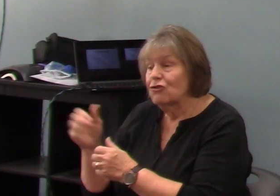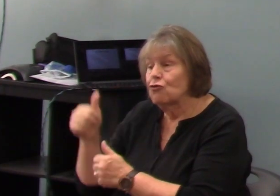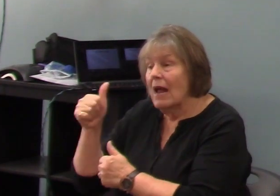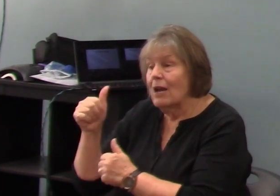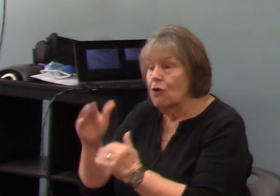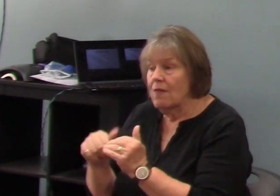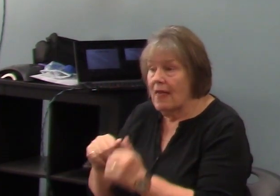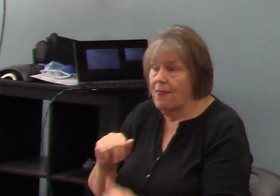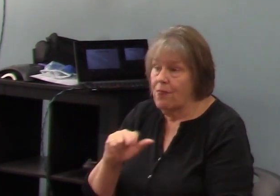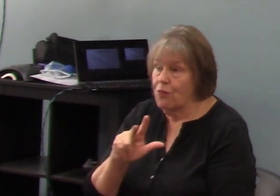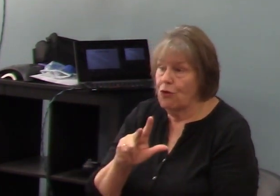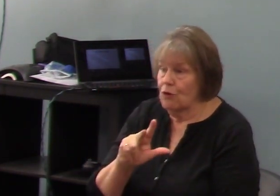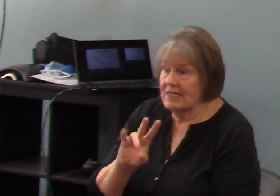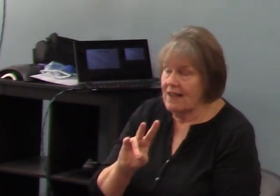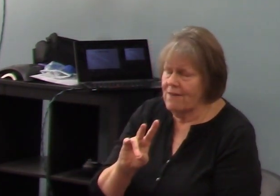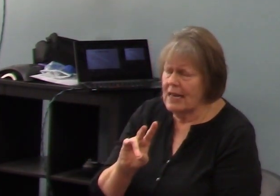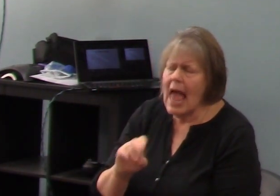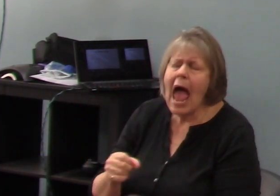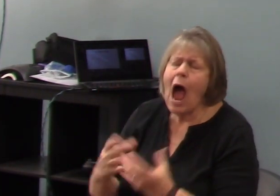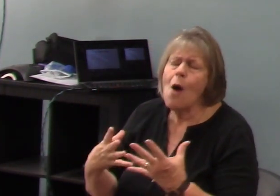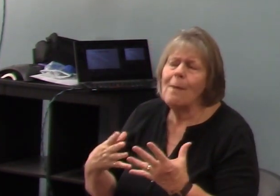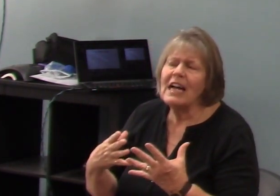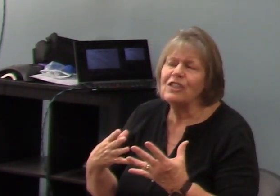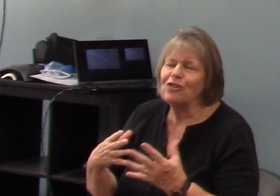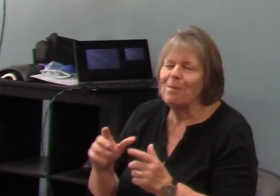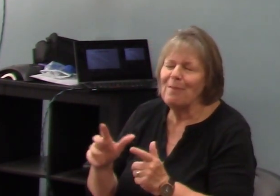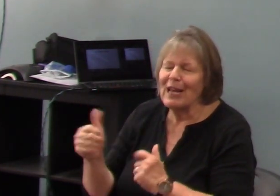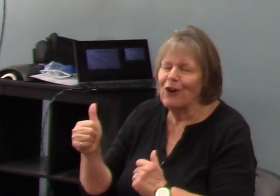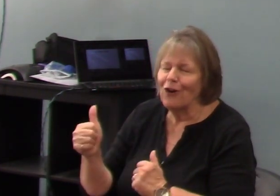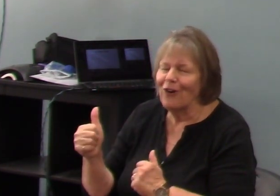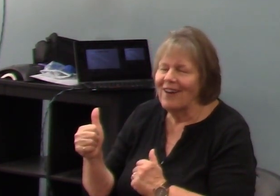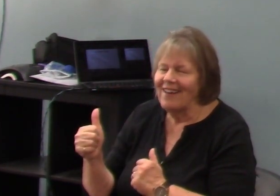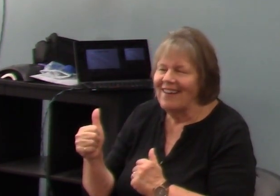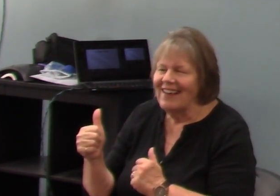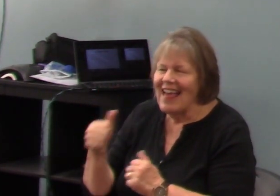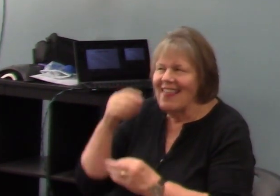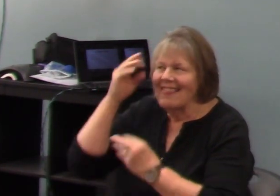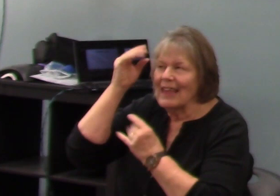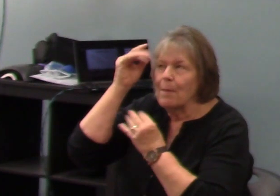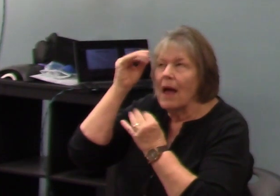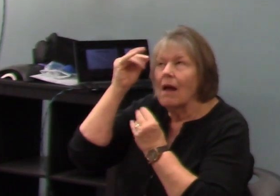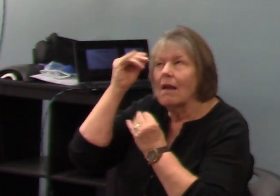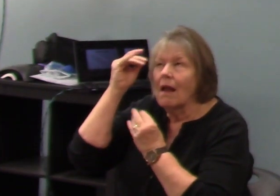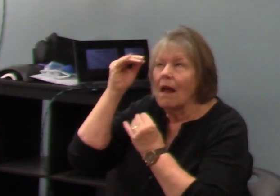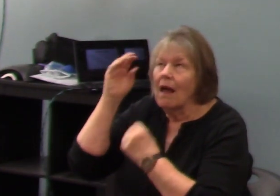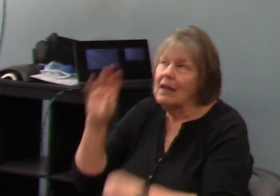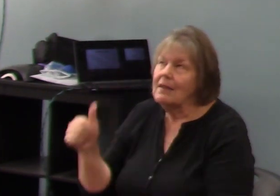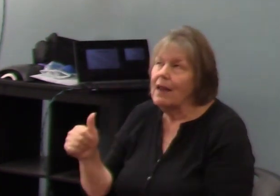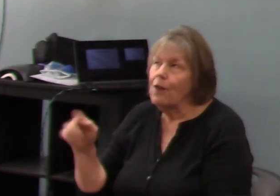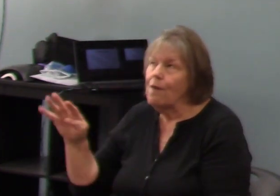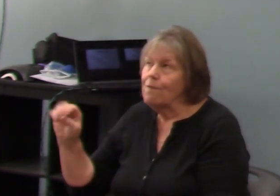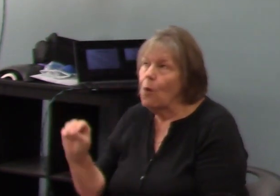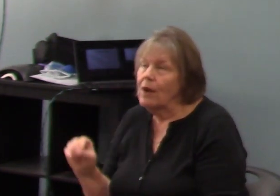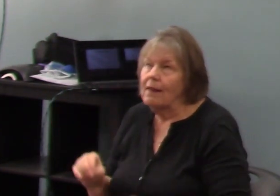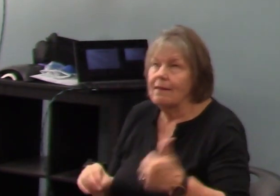bigger? I want you to just sort of think in your head, how much bigger is it? 10 to the 40th and 10 to the